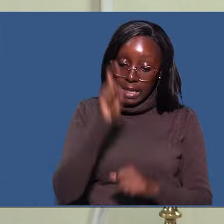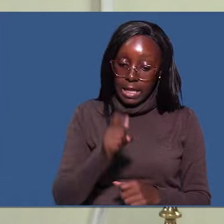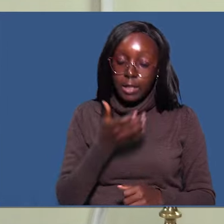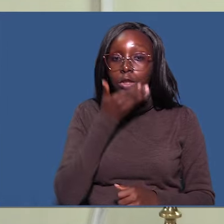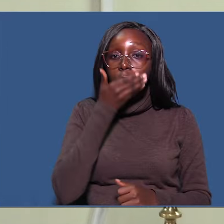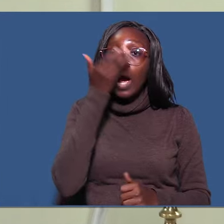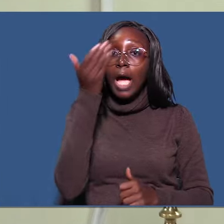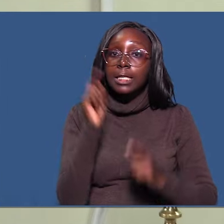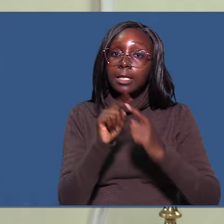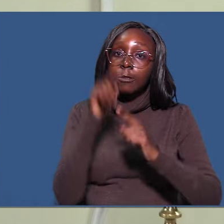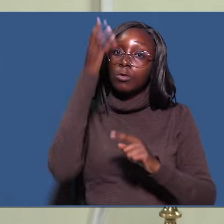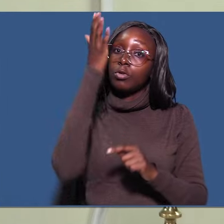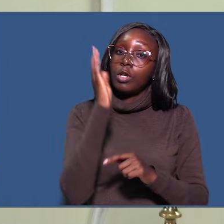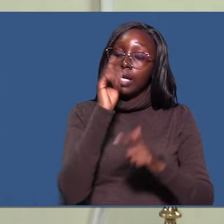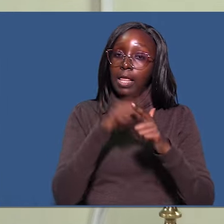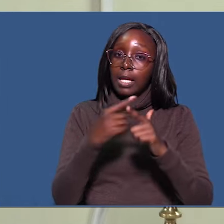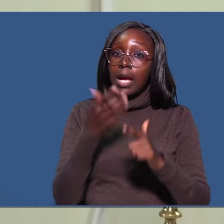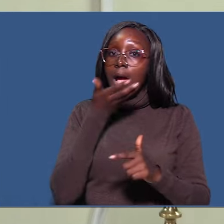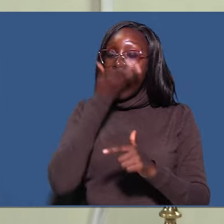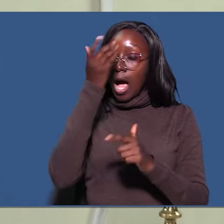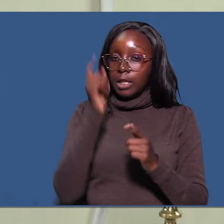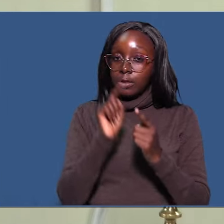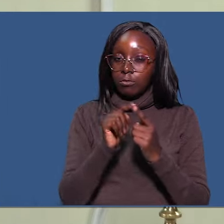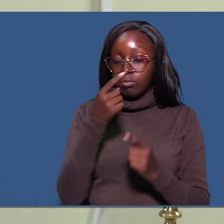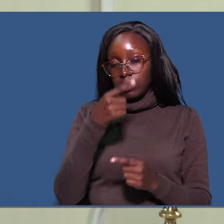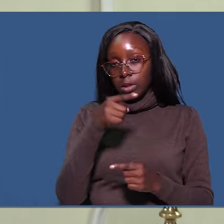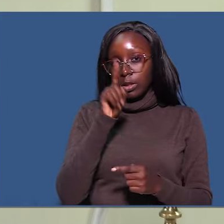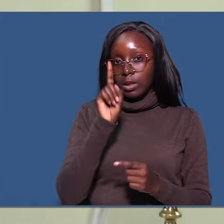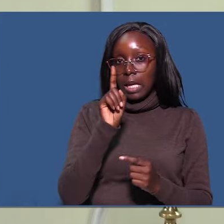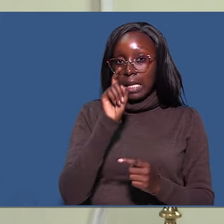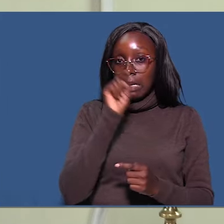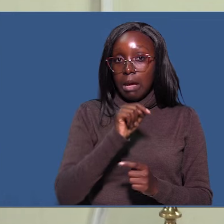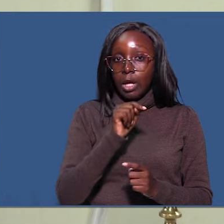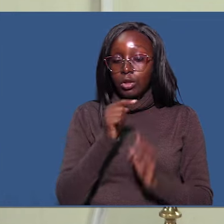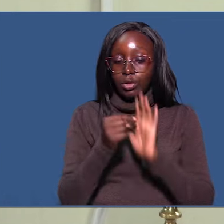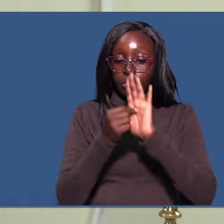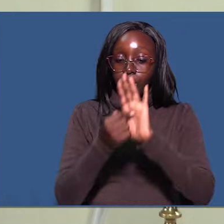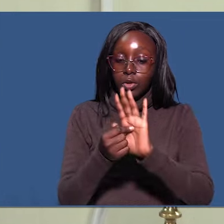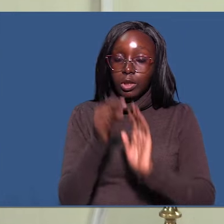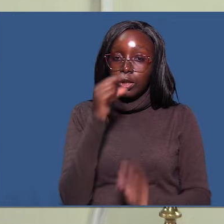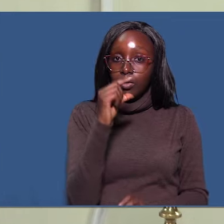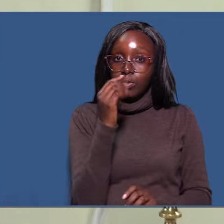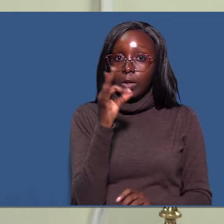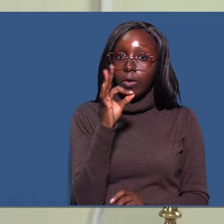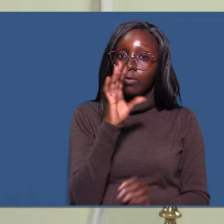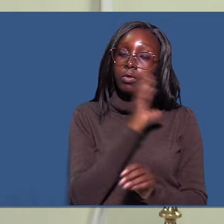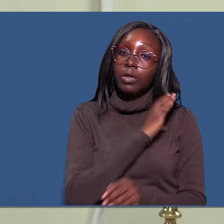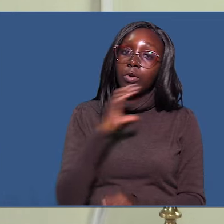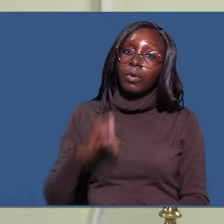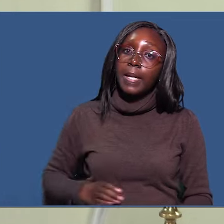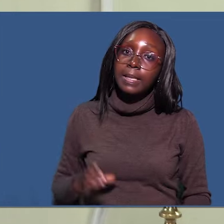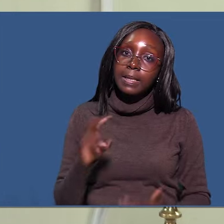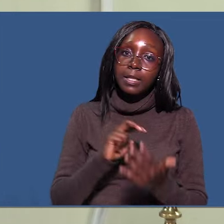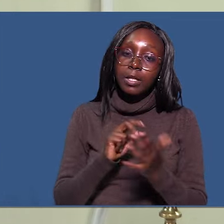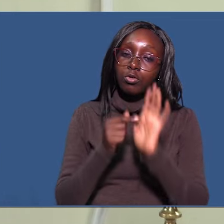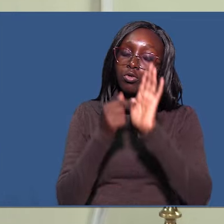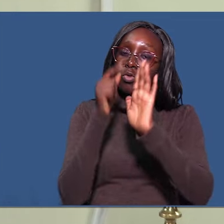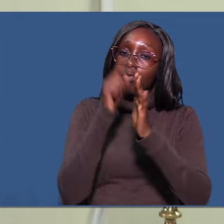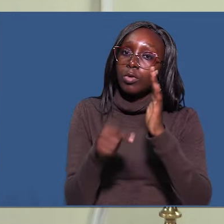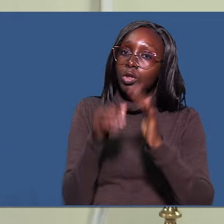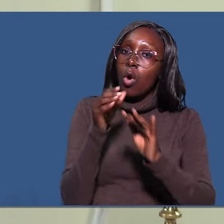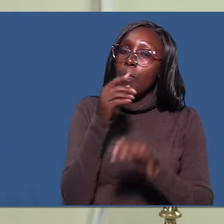to experience this vindication. And this now marks the heart of the gospel of Christ, that those God has